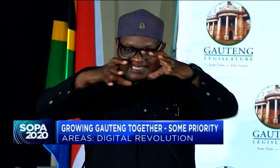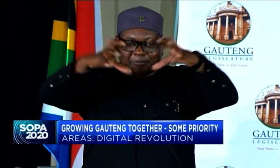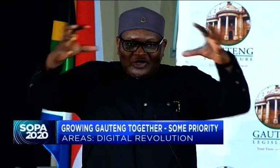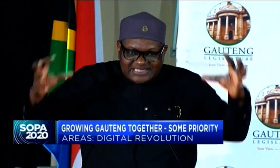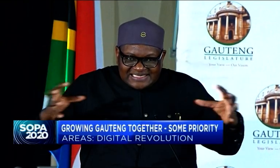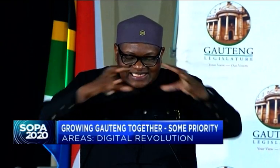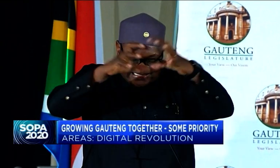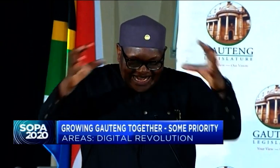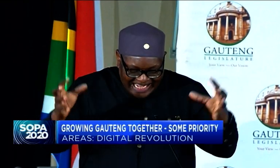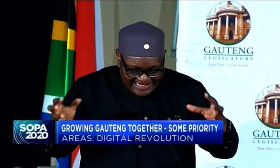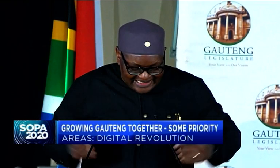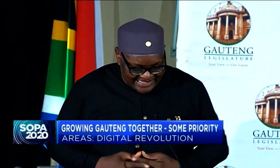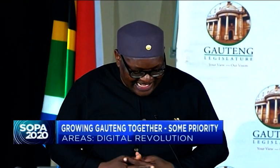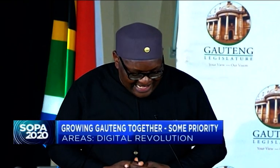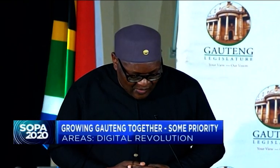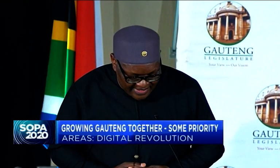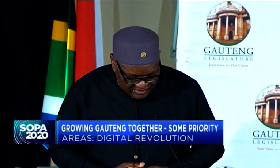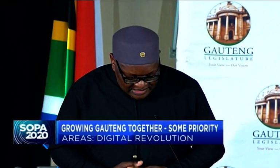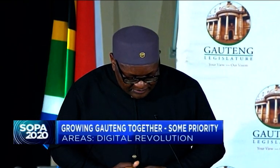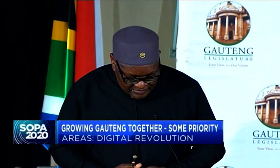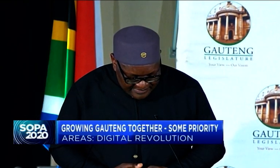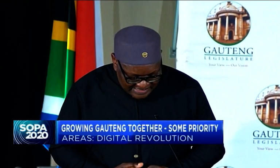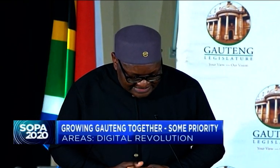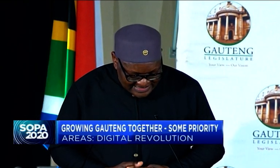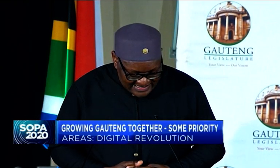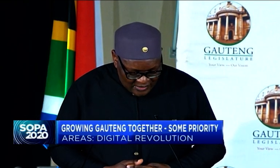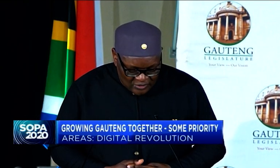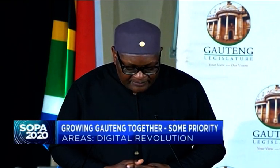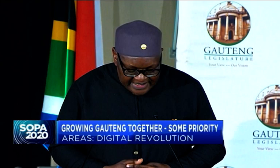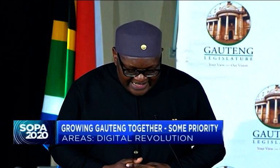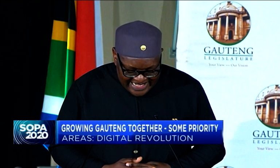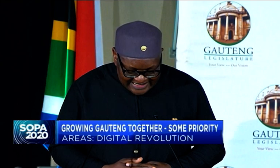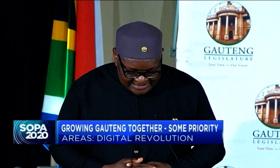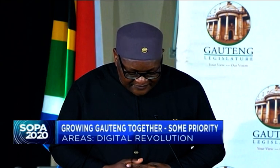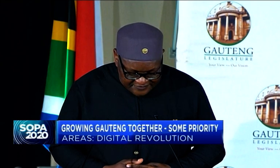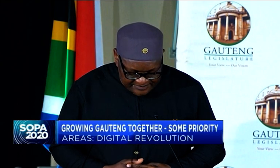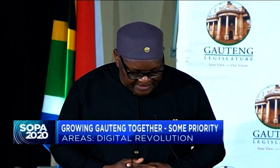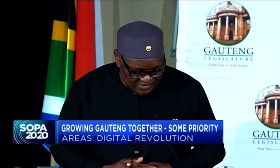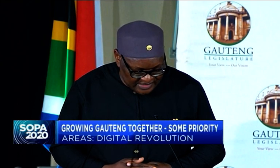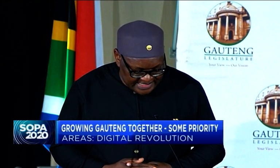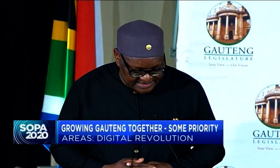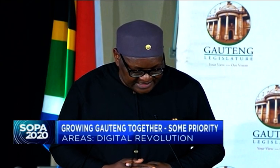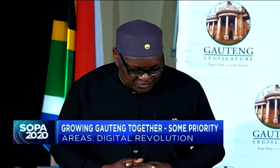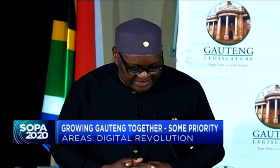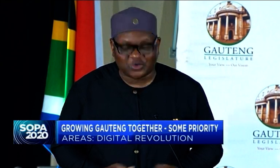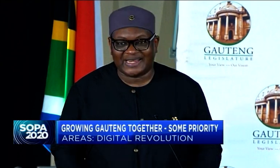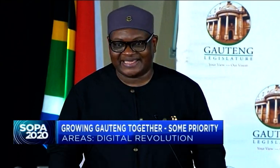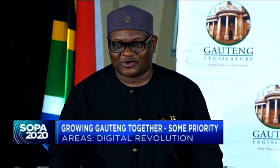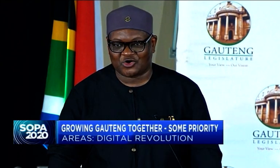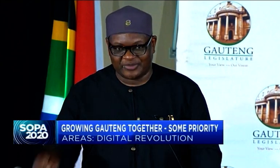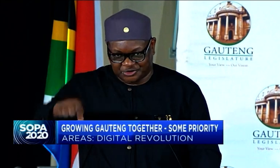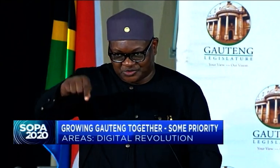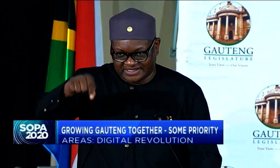So these projects that are currently underway, honorable members, will bring at least 50 billion rands into the